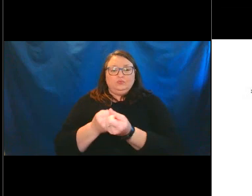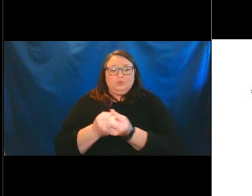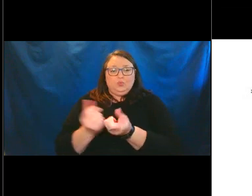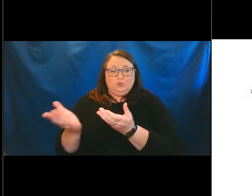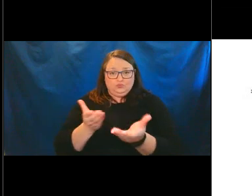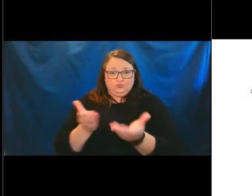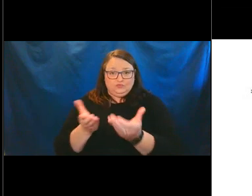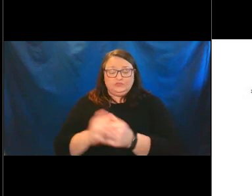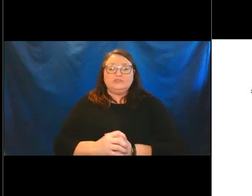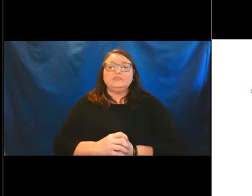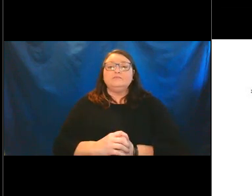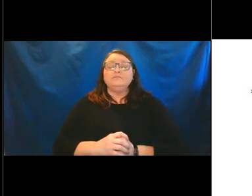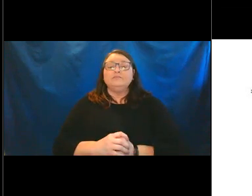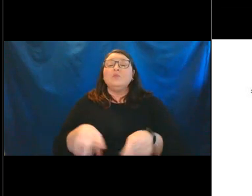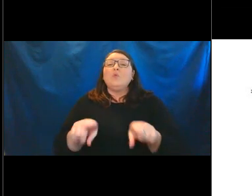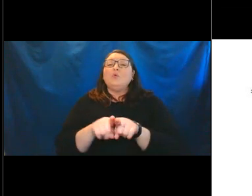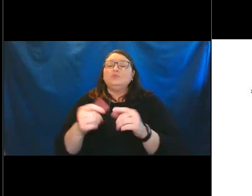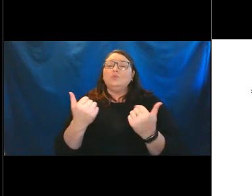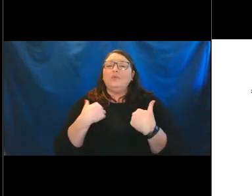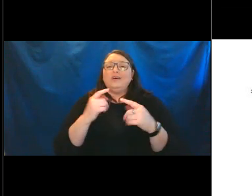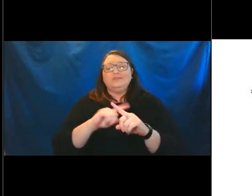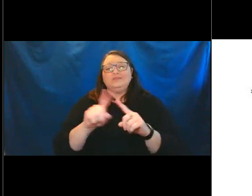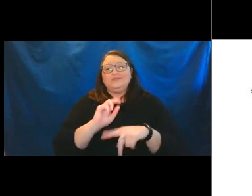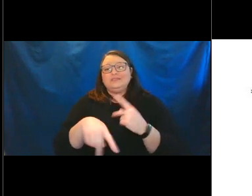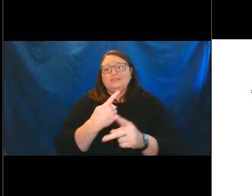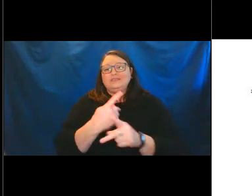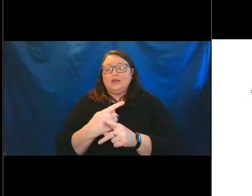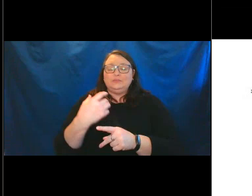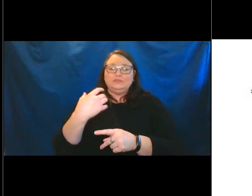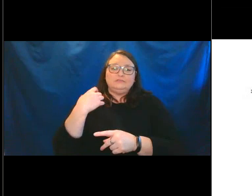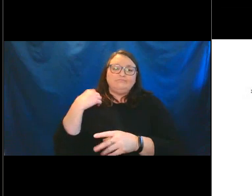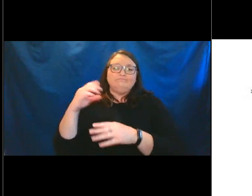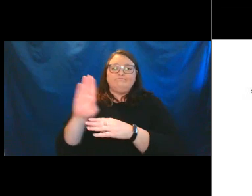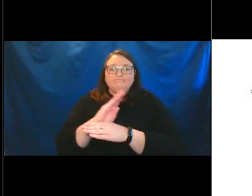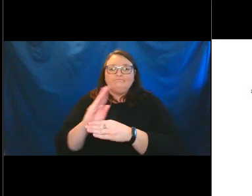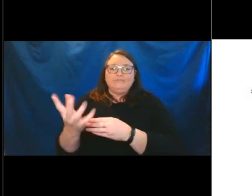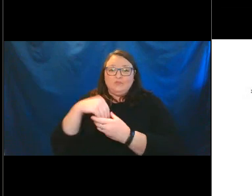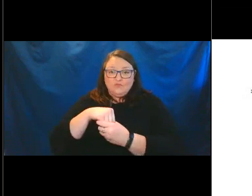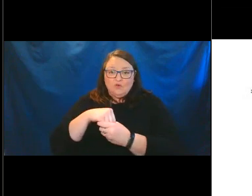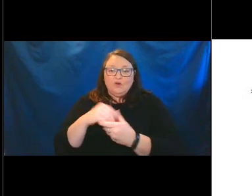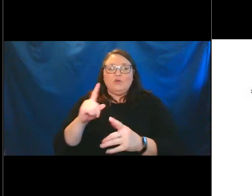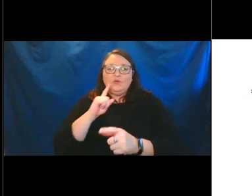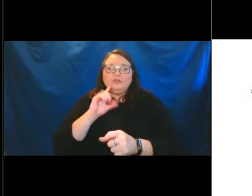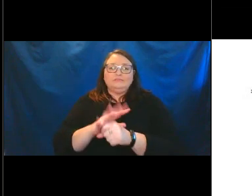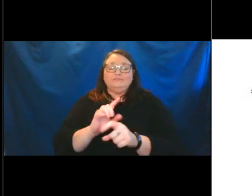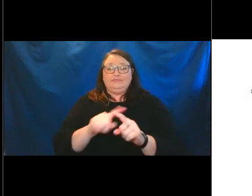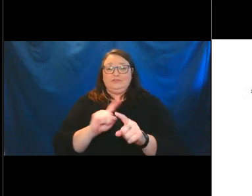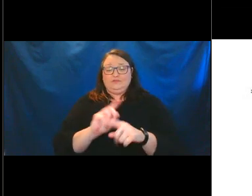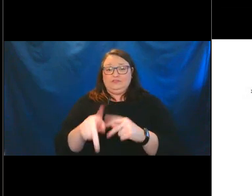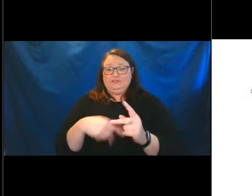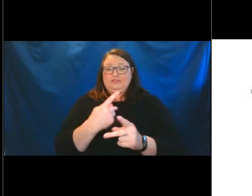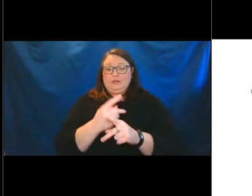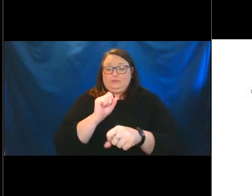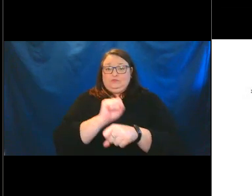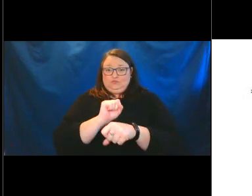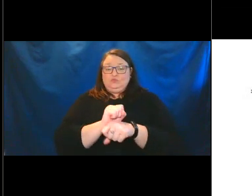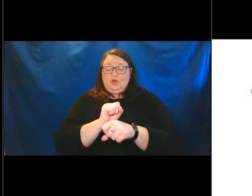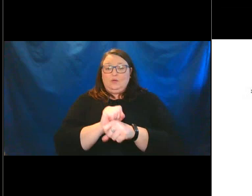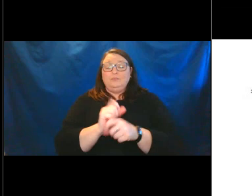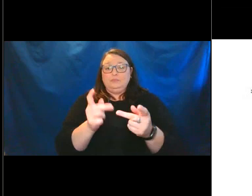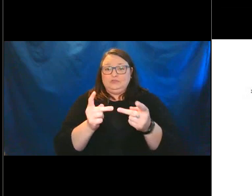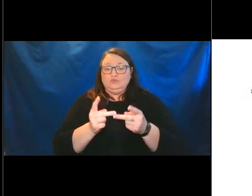we also have different type of employers on board who already committed different type of jobs. And we have